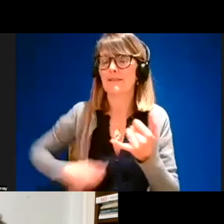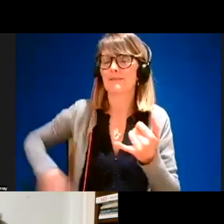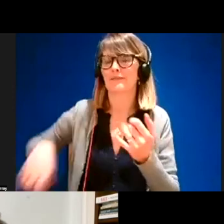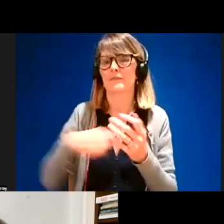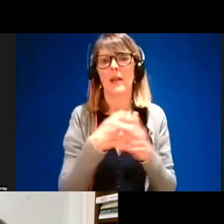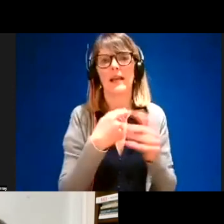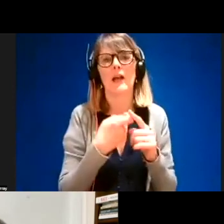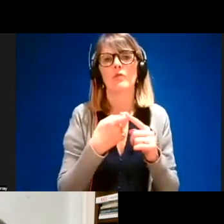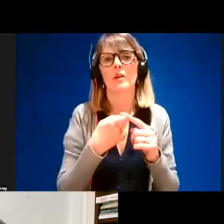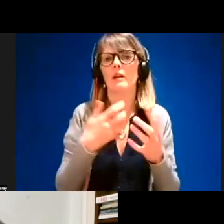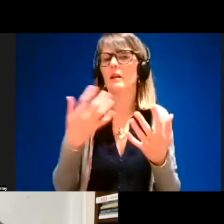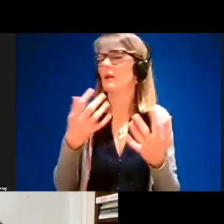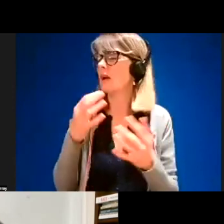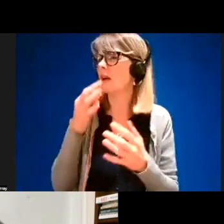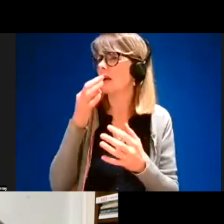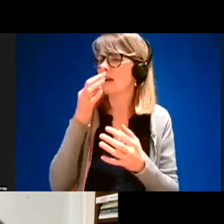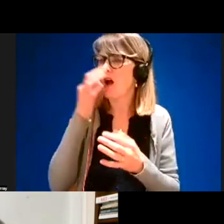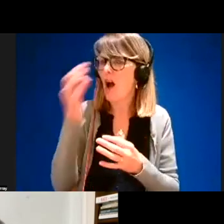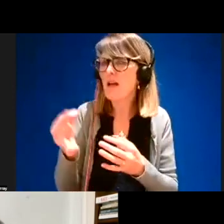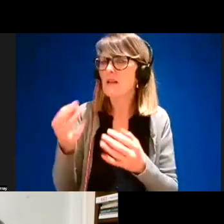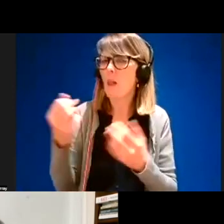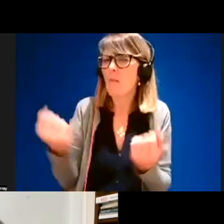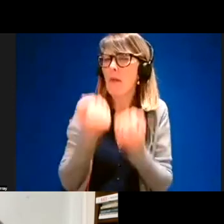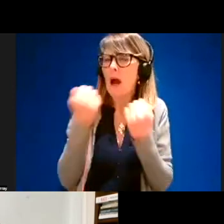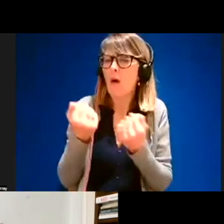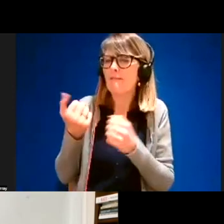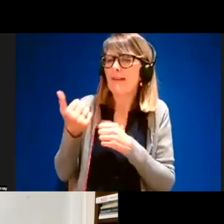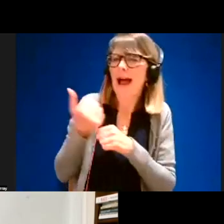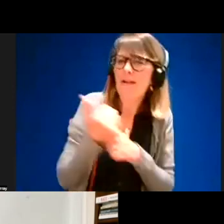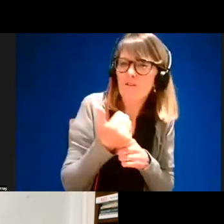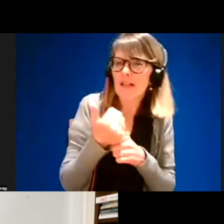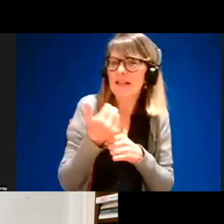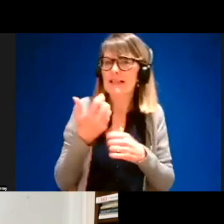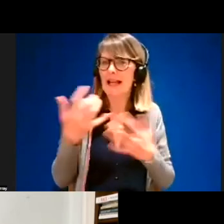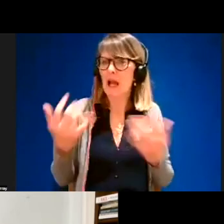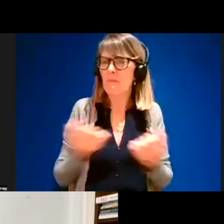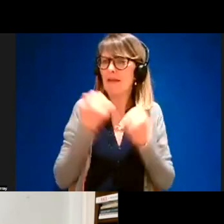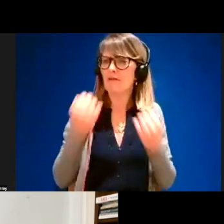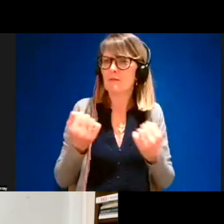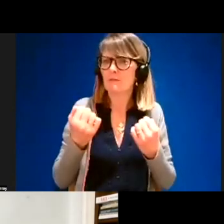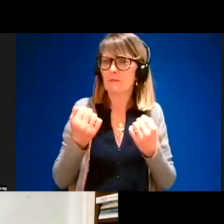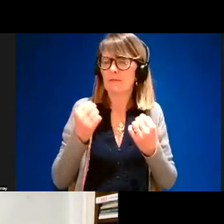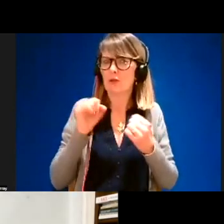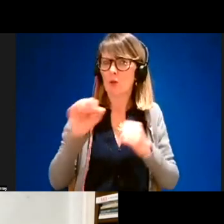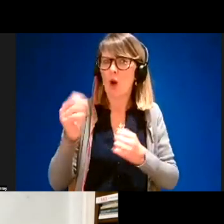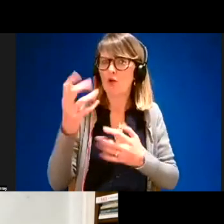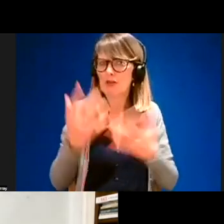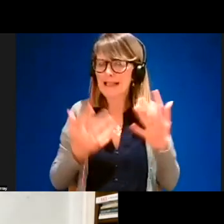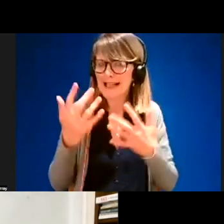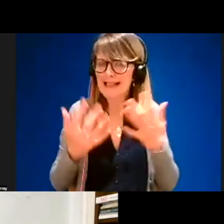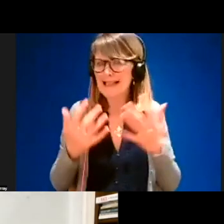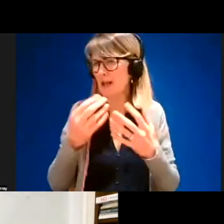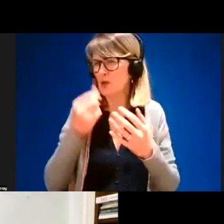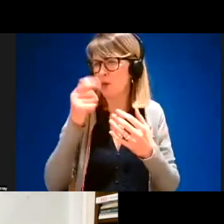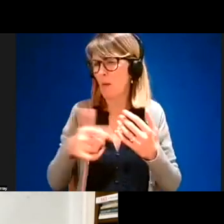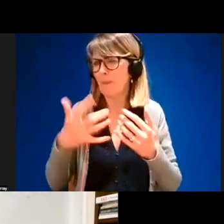the power of advocacy. You know, there is something about the power in your own statistics that someone has kind of already commented